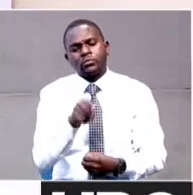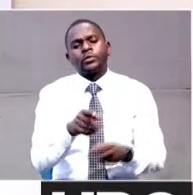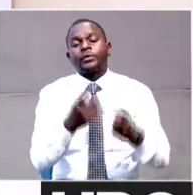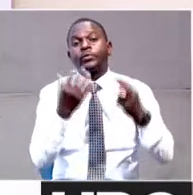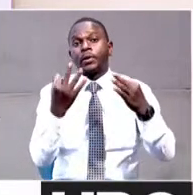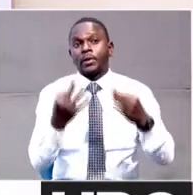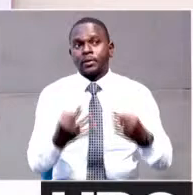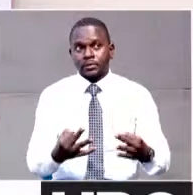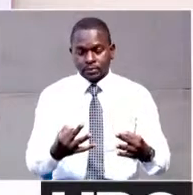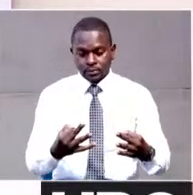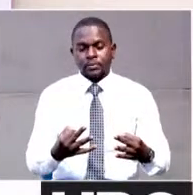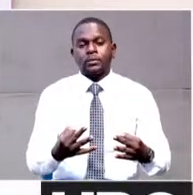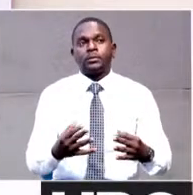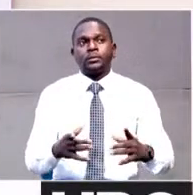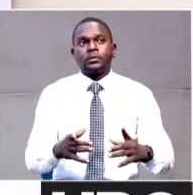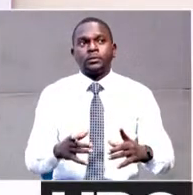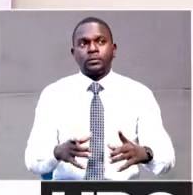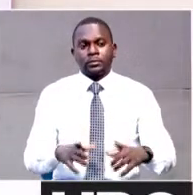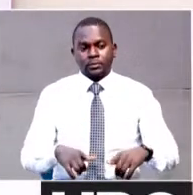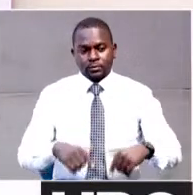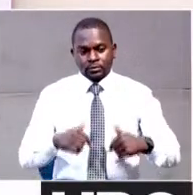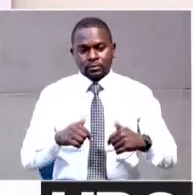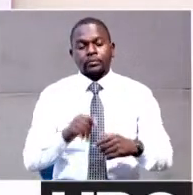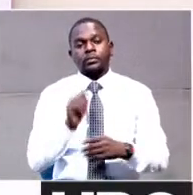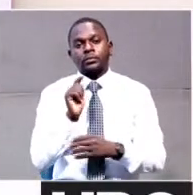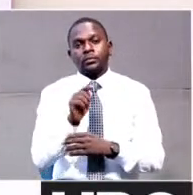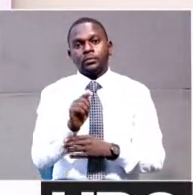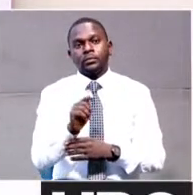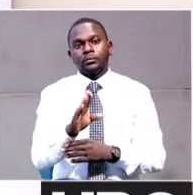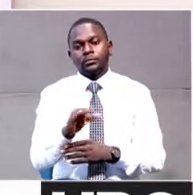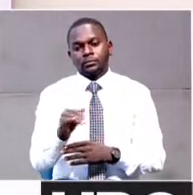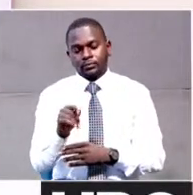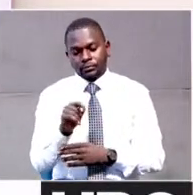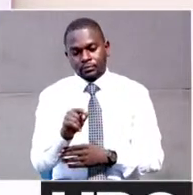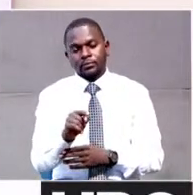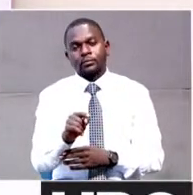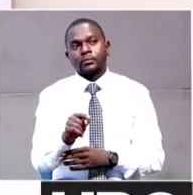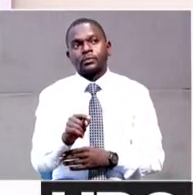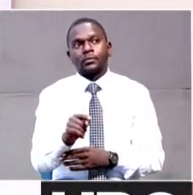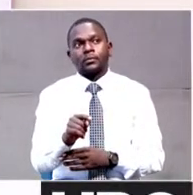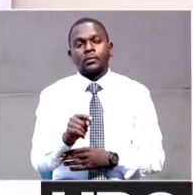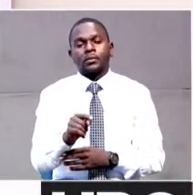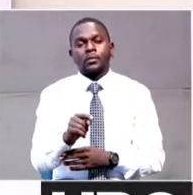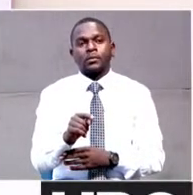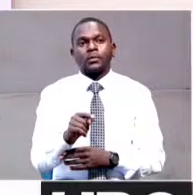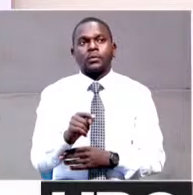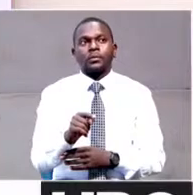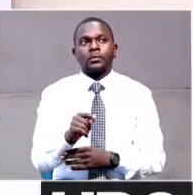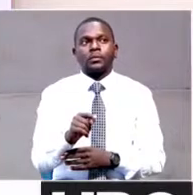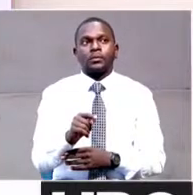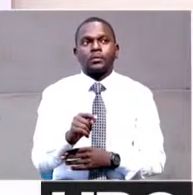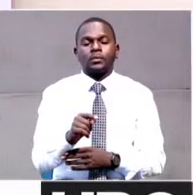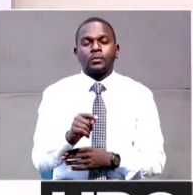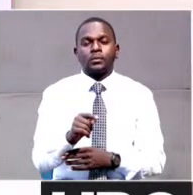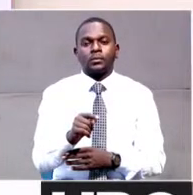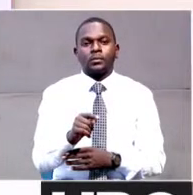products, the life policy, the education policy, the property policies,